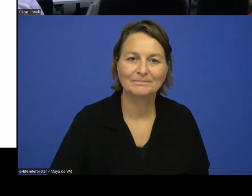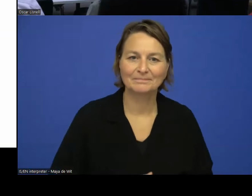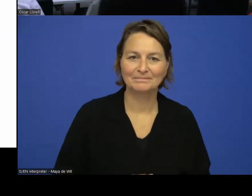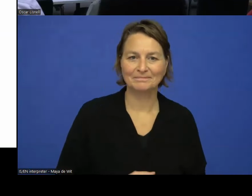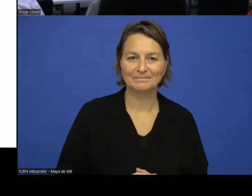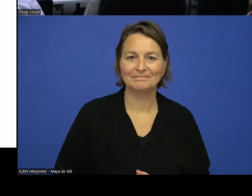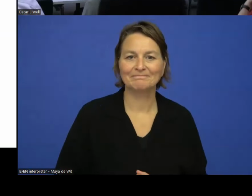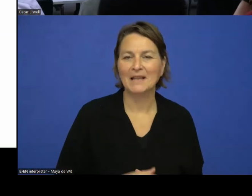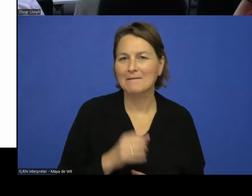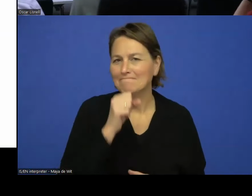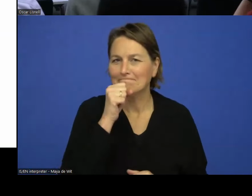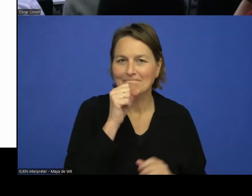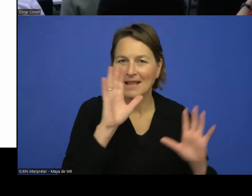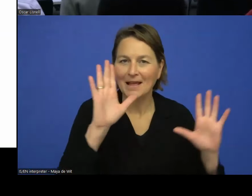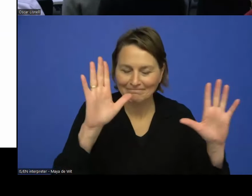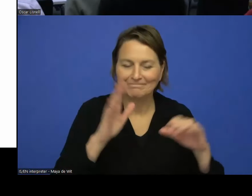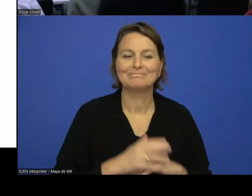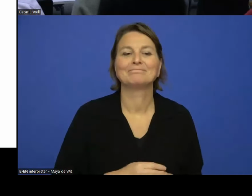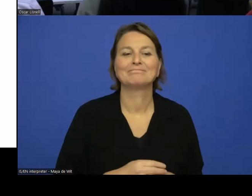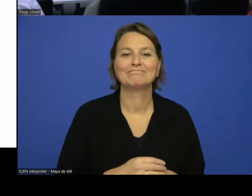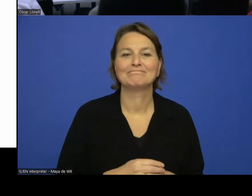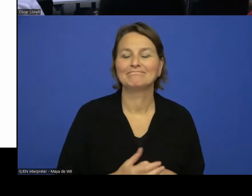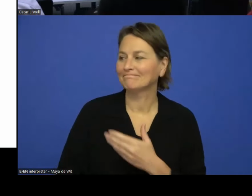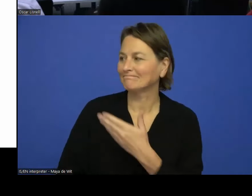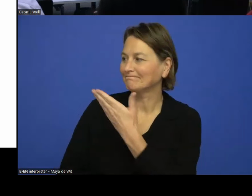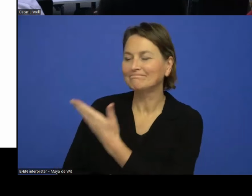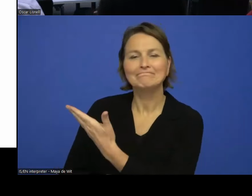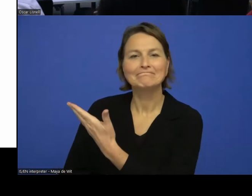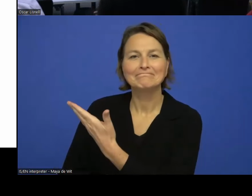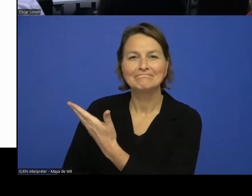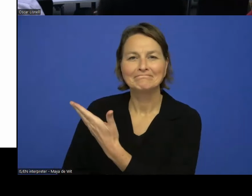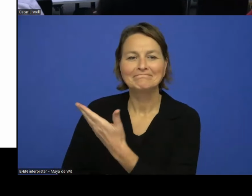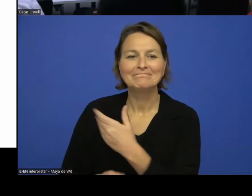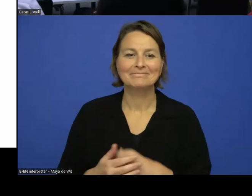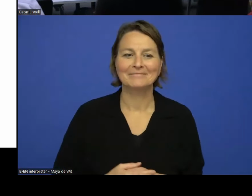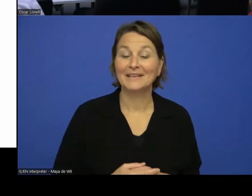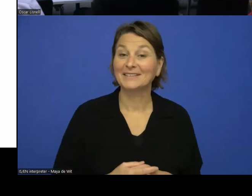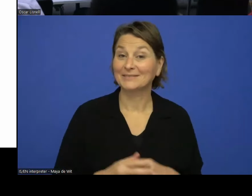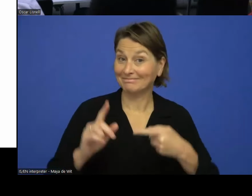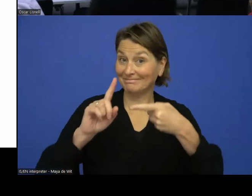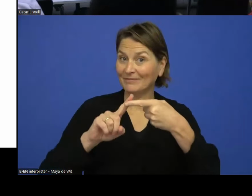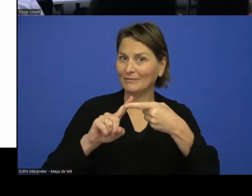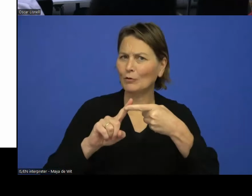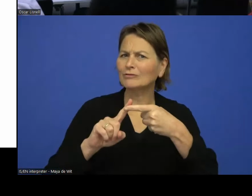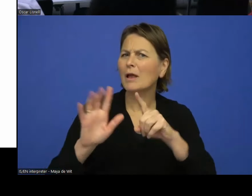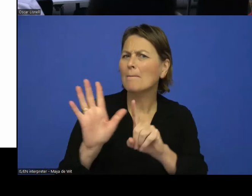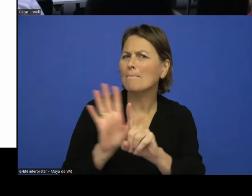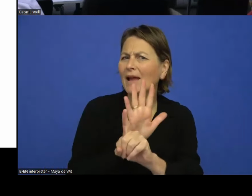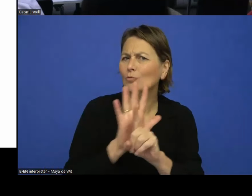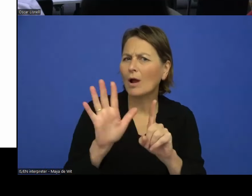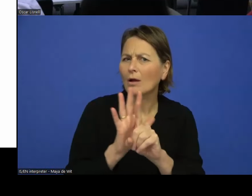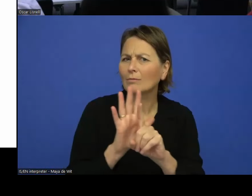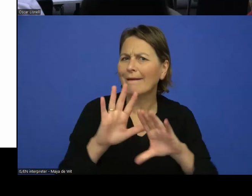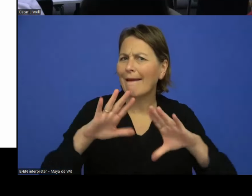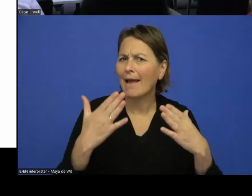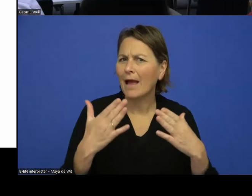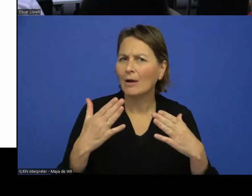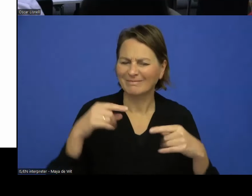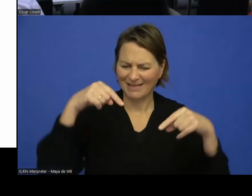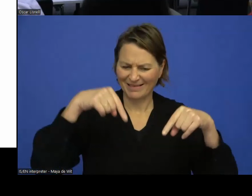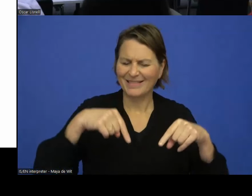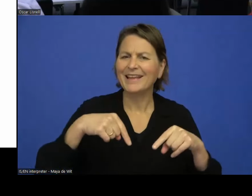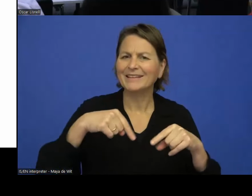Yes. So I will tell you a little bit about the background of how Include came about and the core activities in the